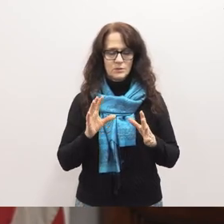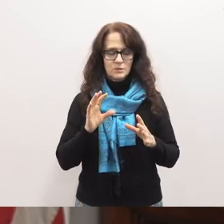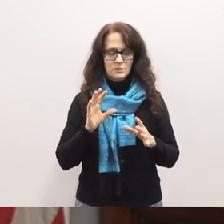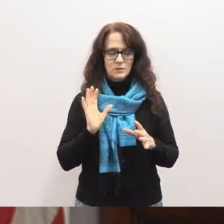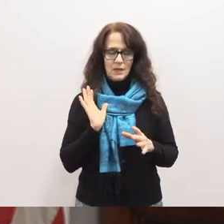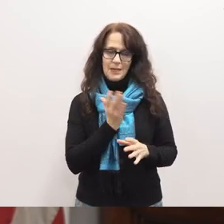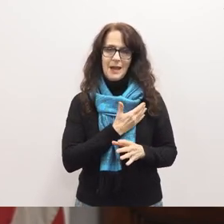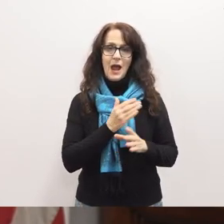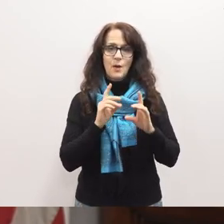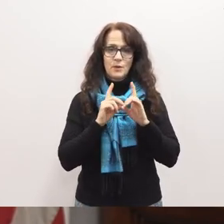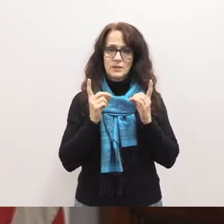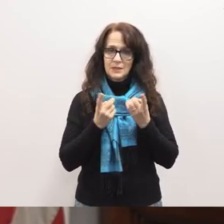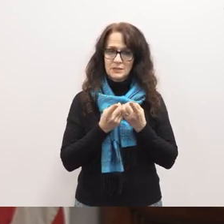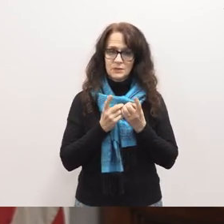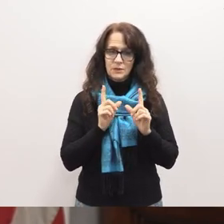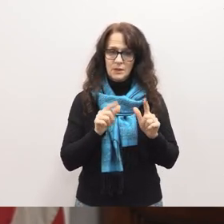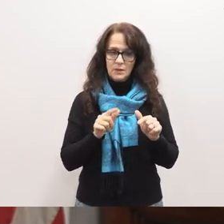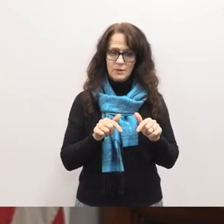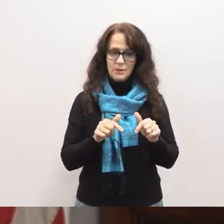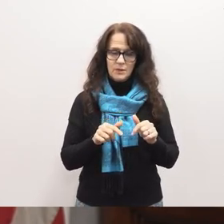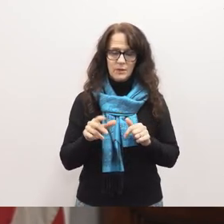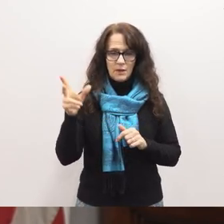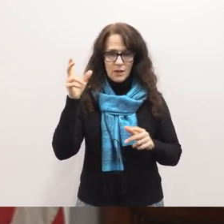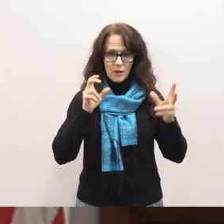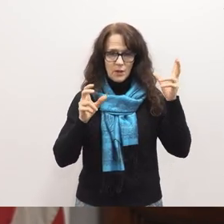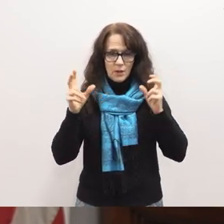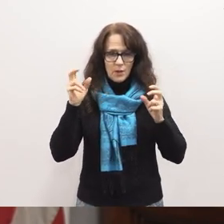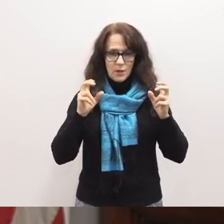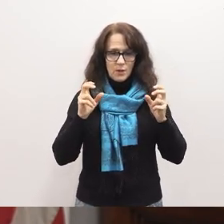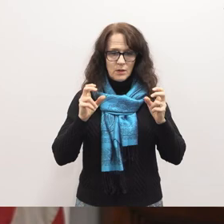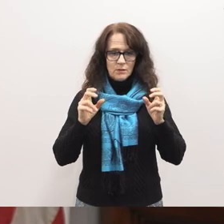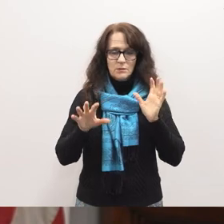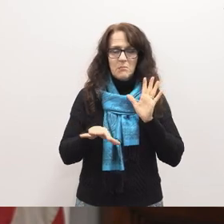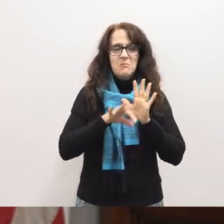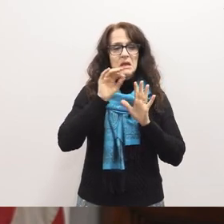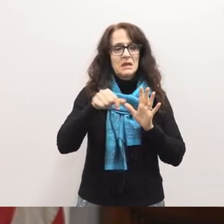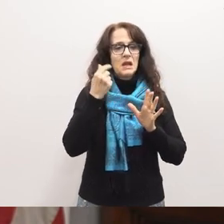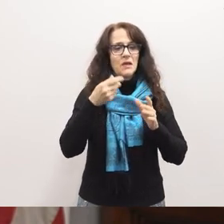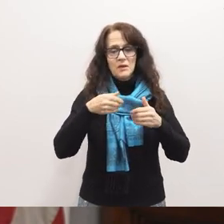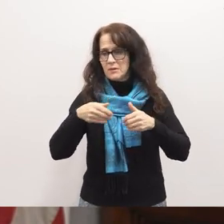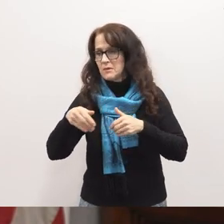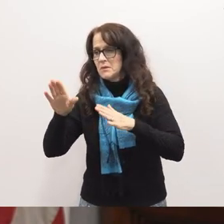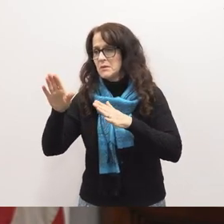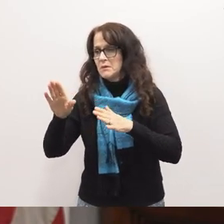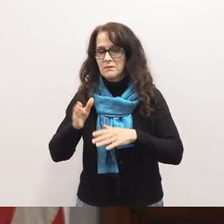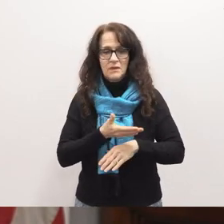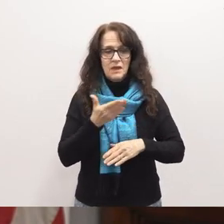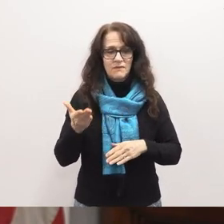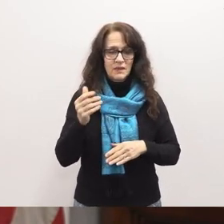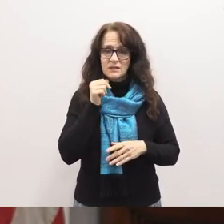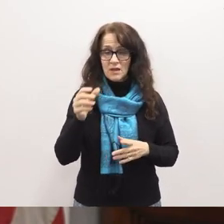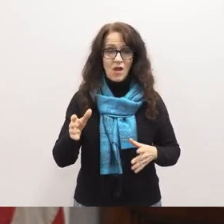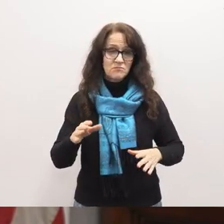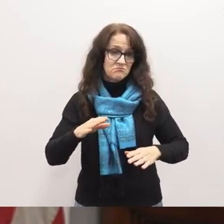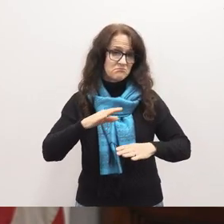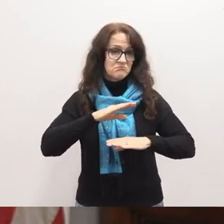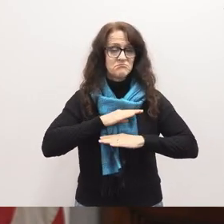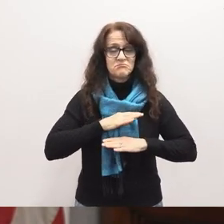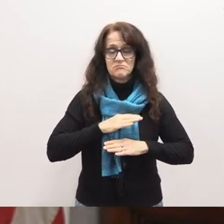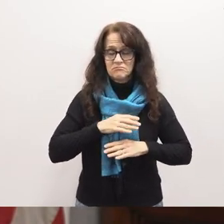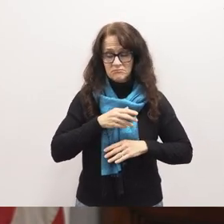that have heard that they can choose another district if things are not going the way that they'd like it to